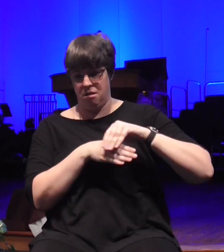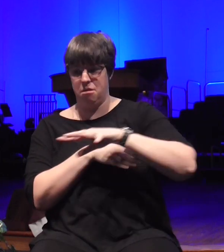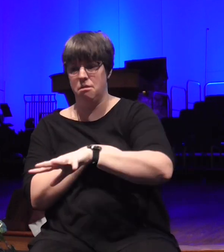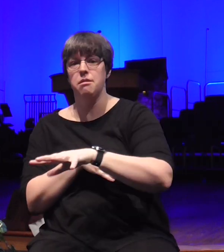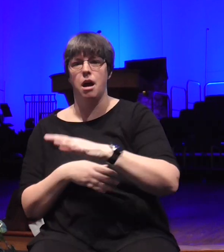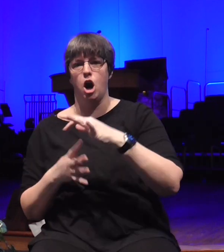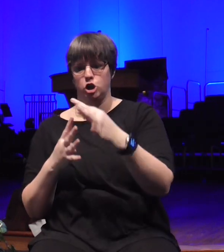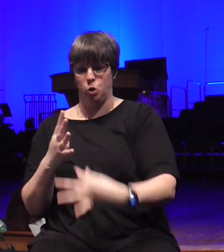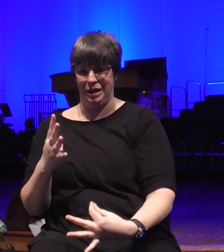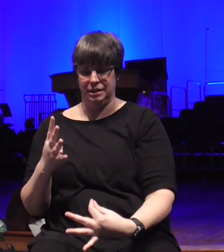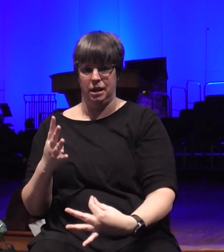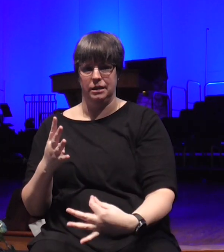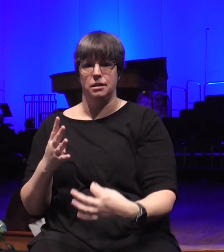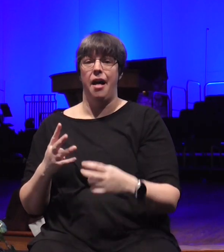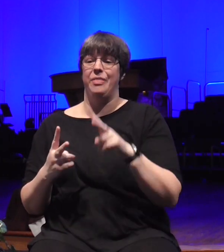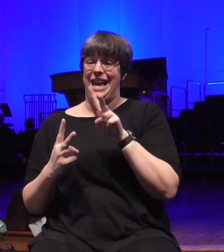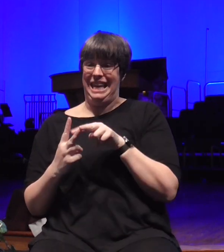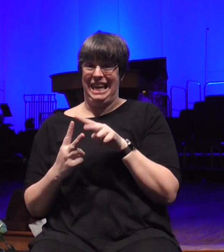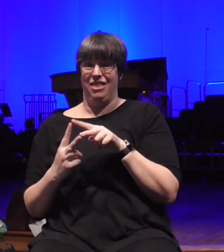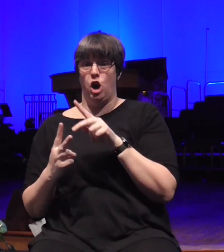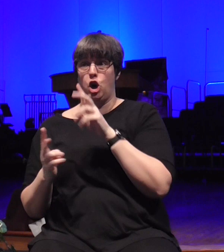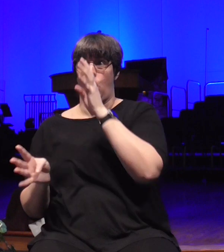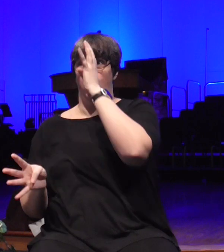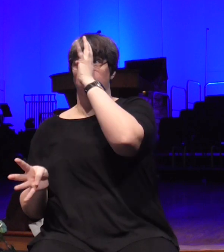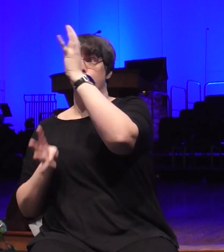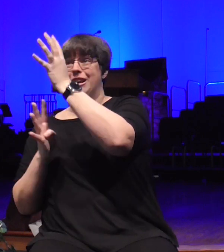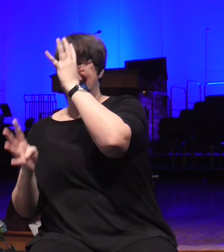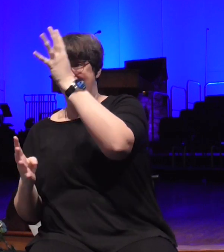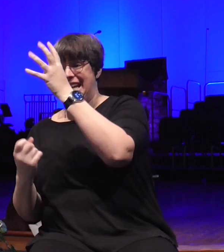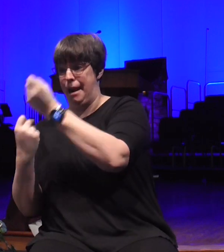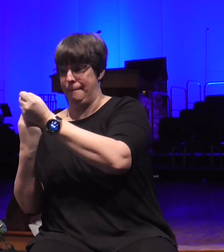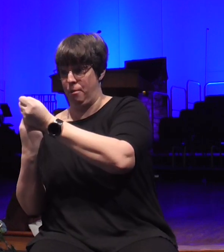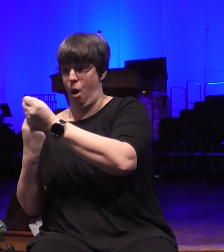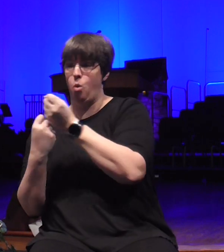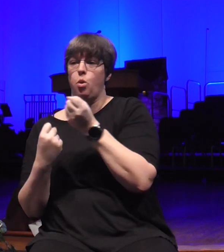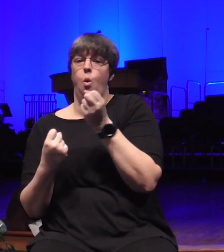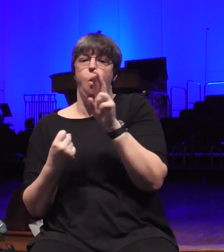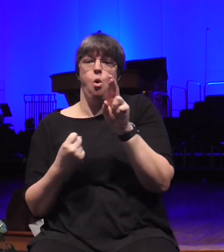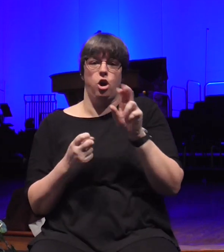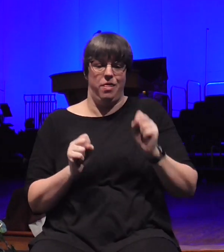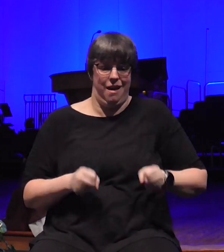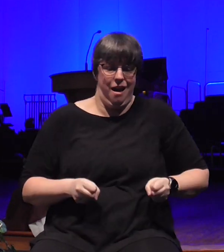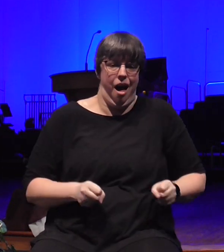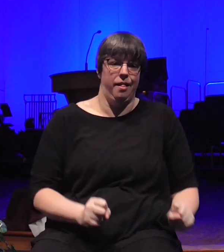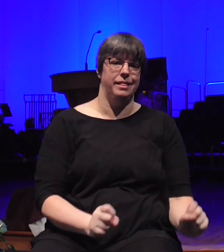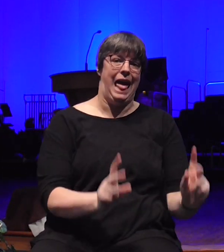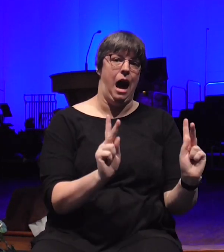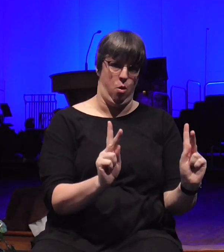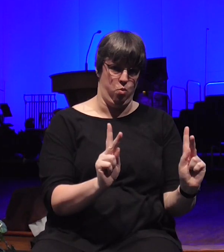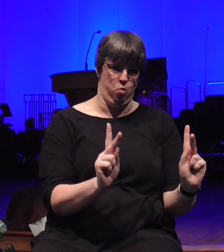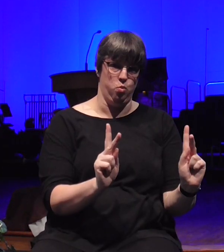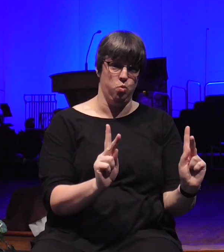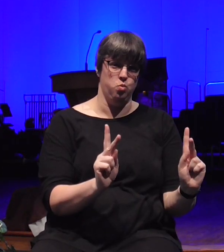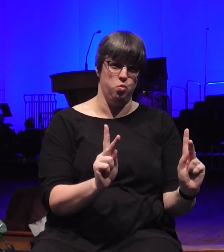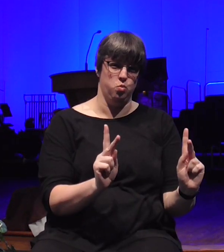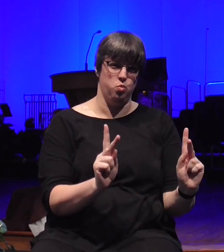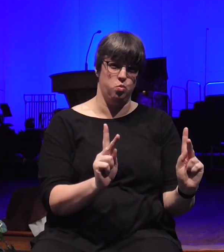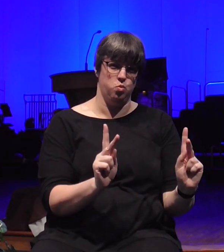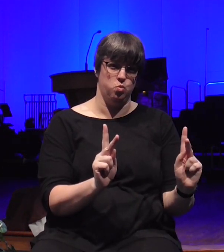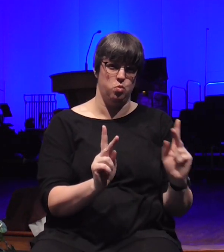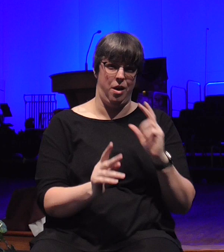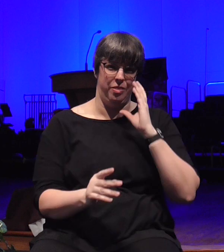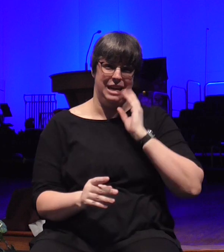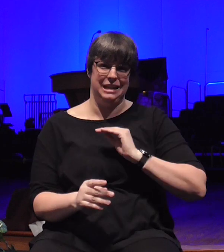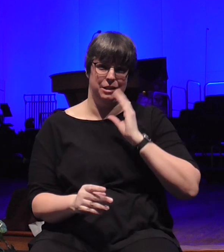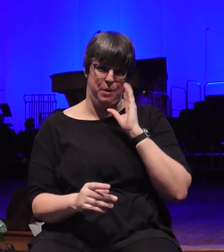That our choices either create, or they promote, or they allow the tendencies of the experiences along